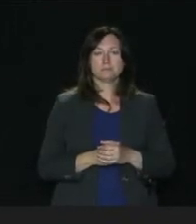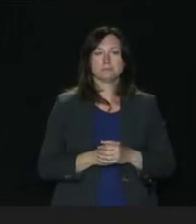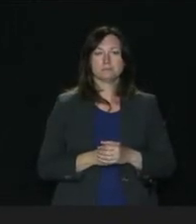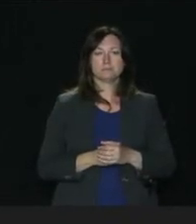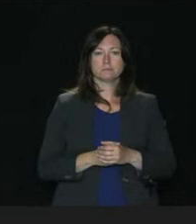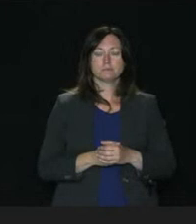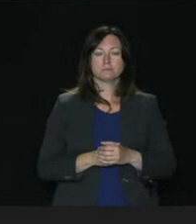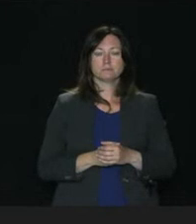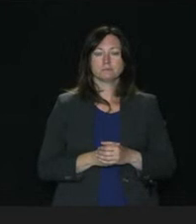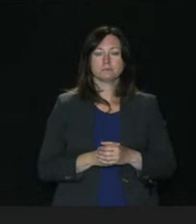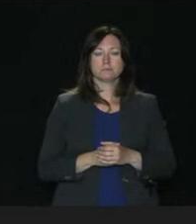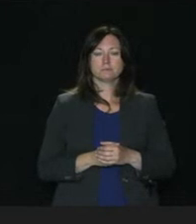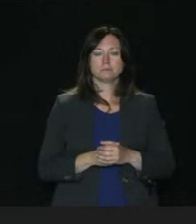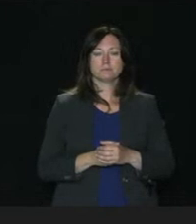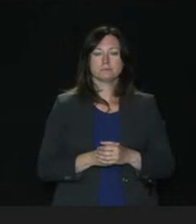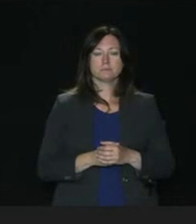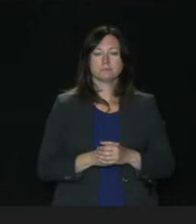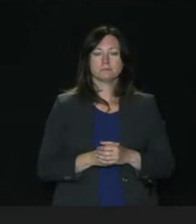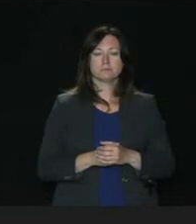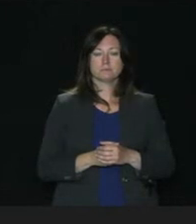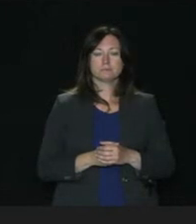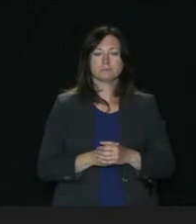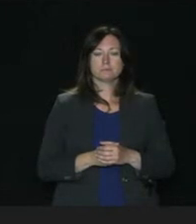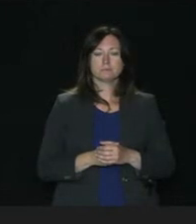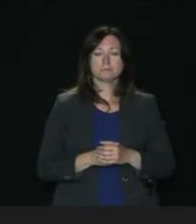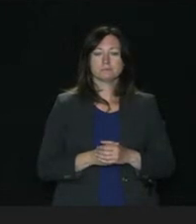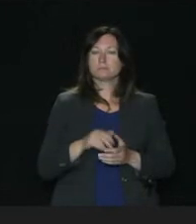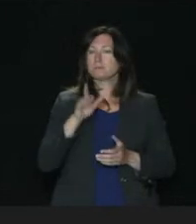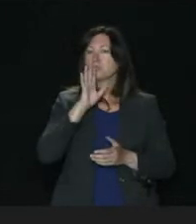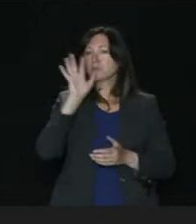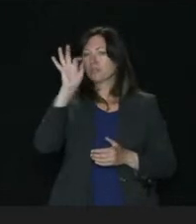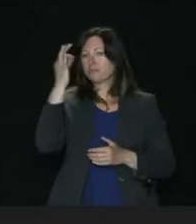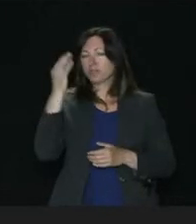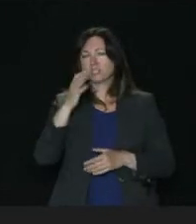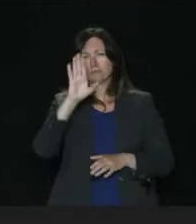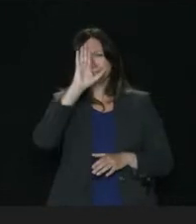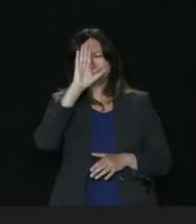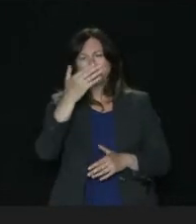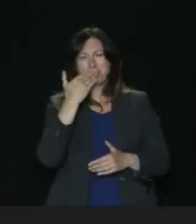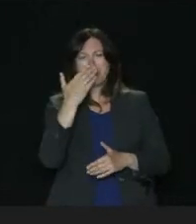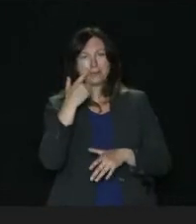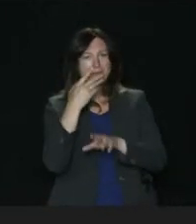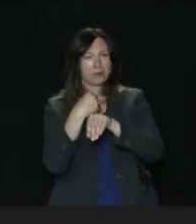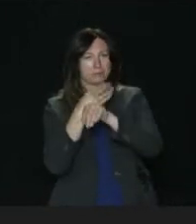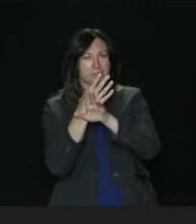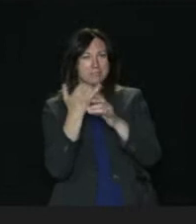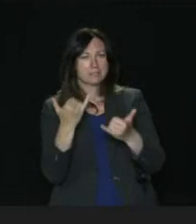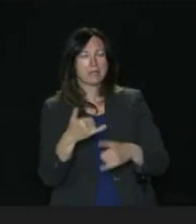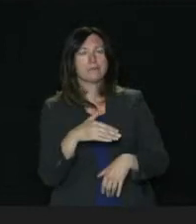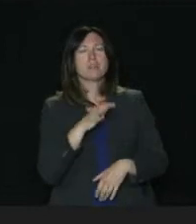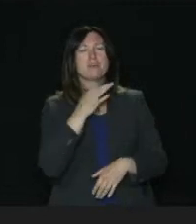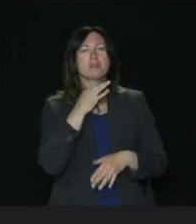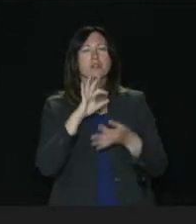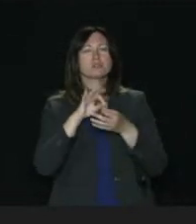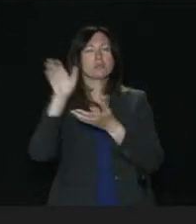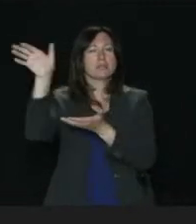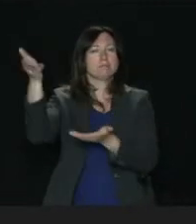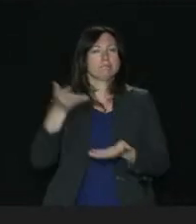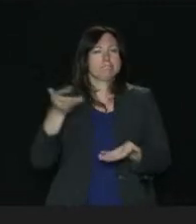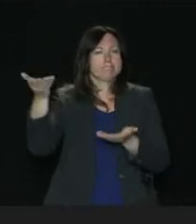Radio-Canada. Please go ahead. Question. Thank you for taking our questions. I was wondering about the deliveries.